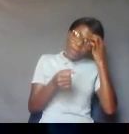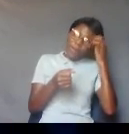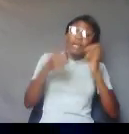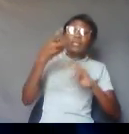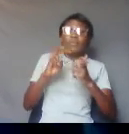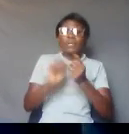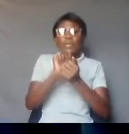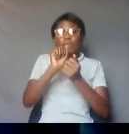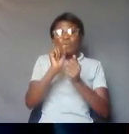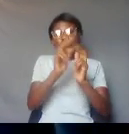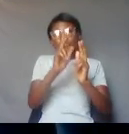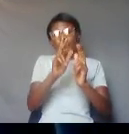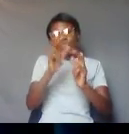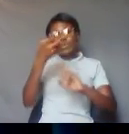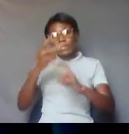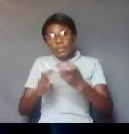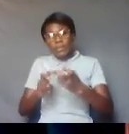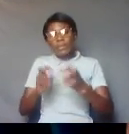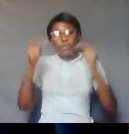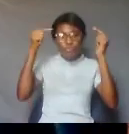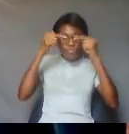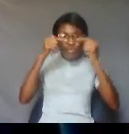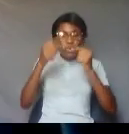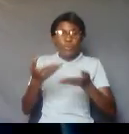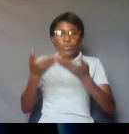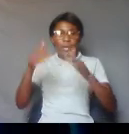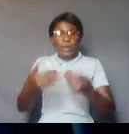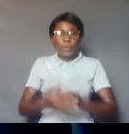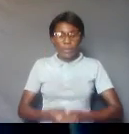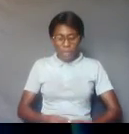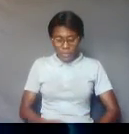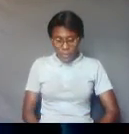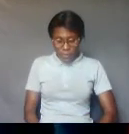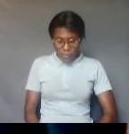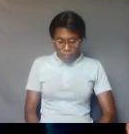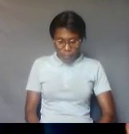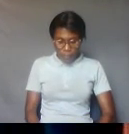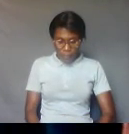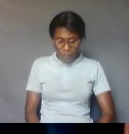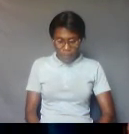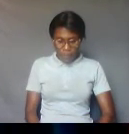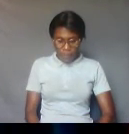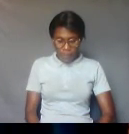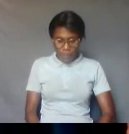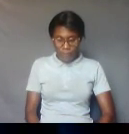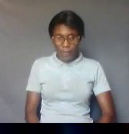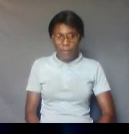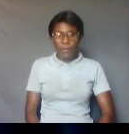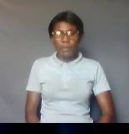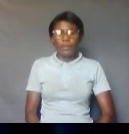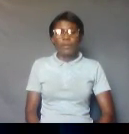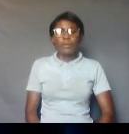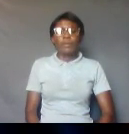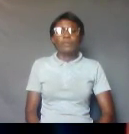with the See Judge Act method is, in that particular community who has invited us, you are willing, or you are the